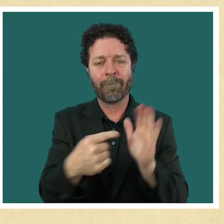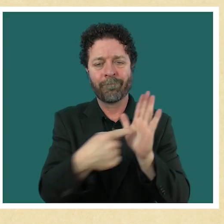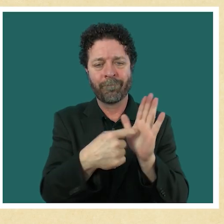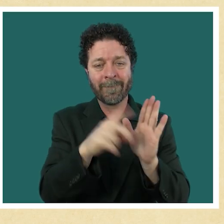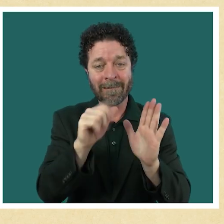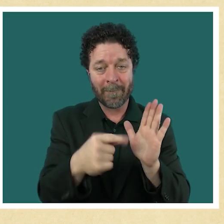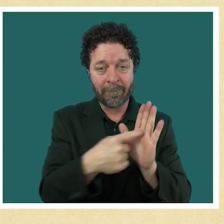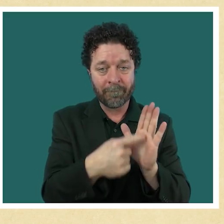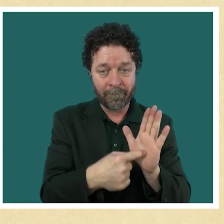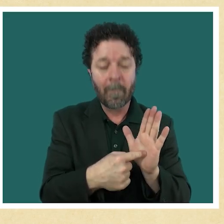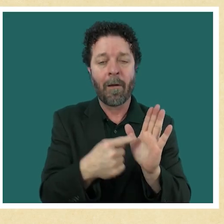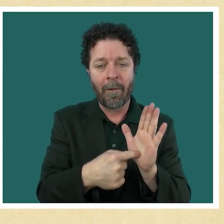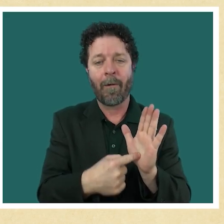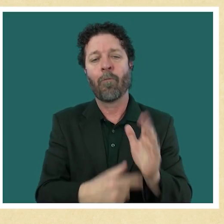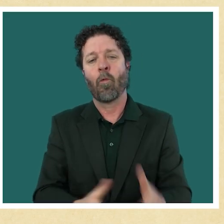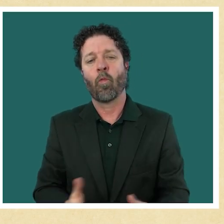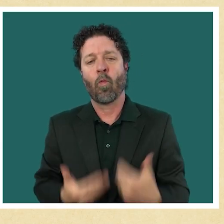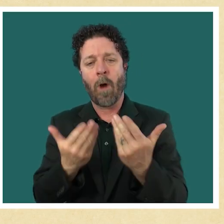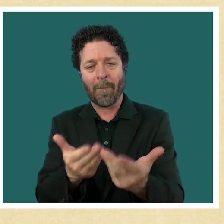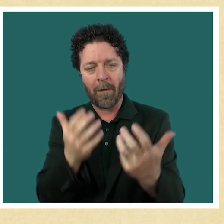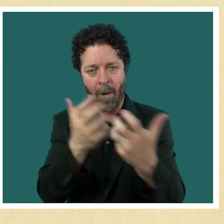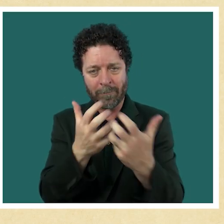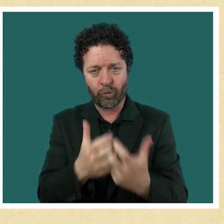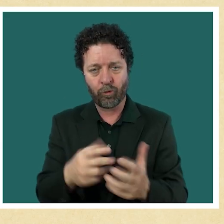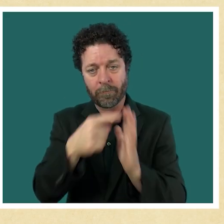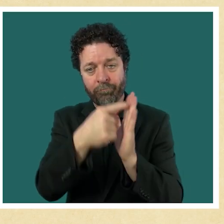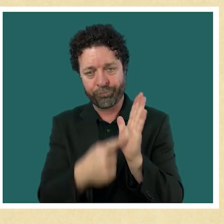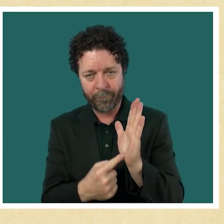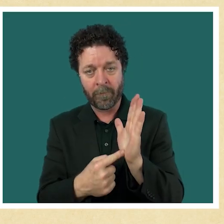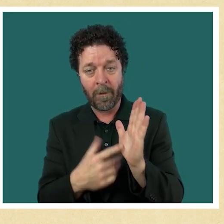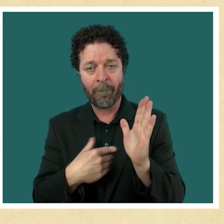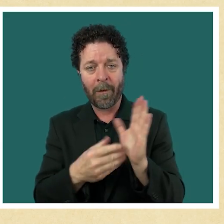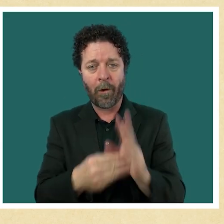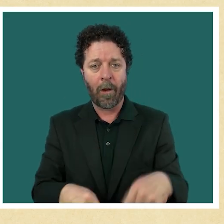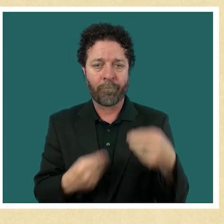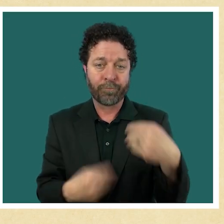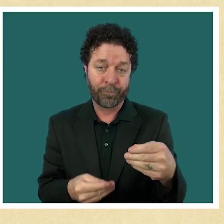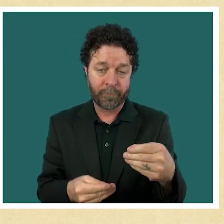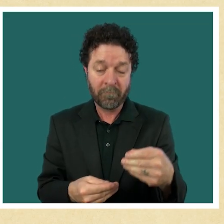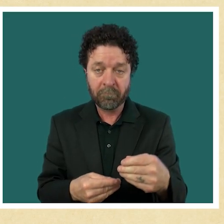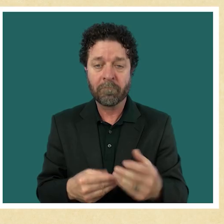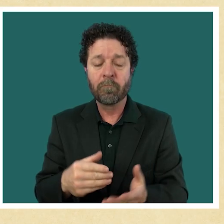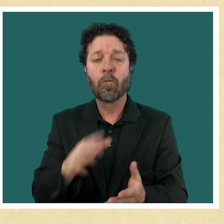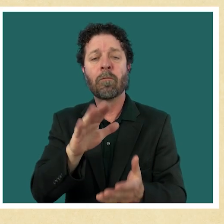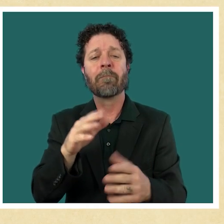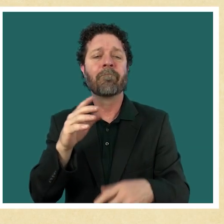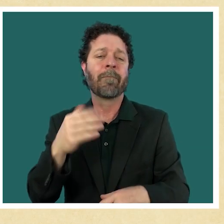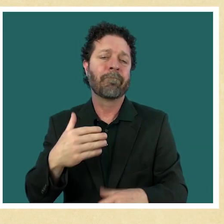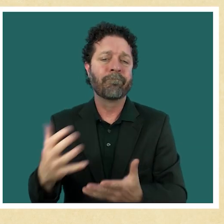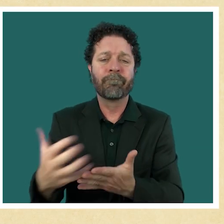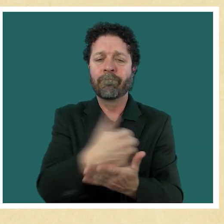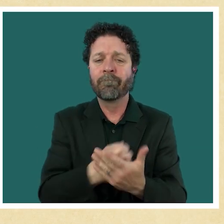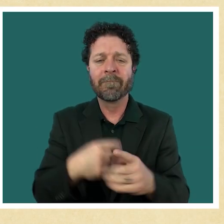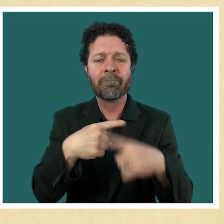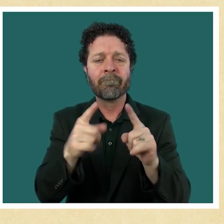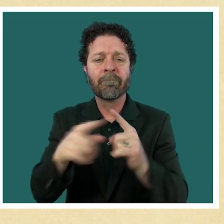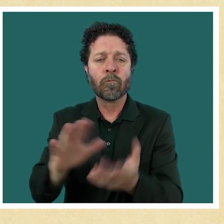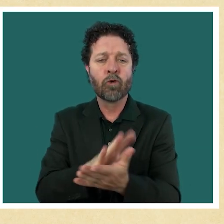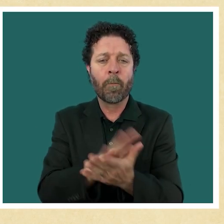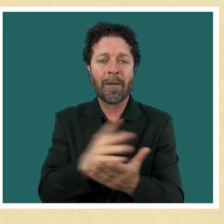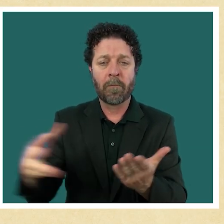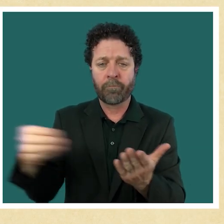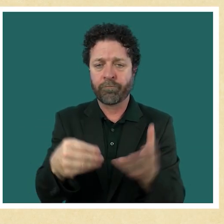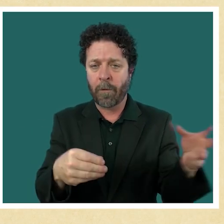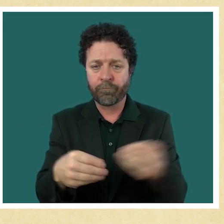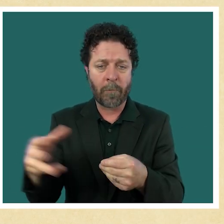of your disabilities, and the recommended accommodations. Gather all necessary documentation